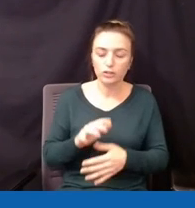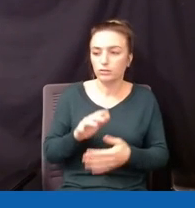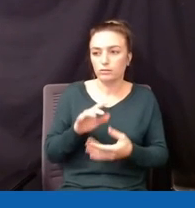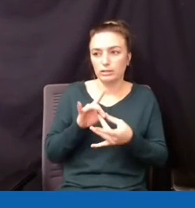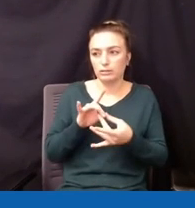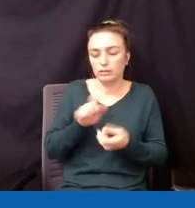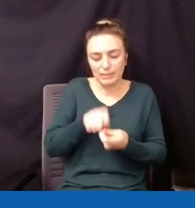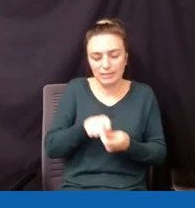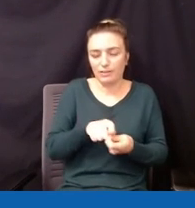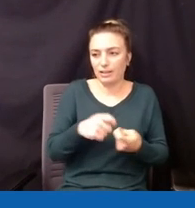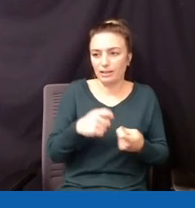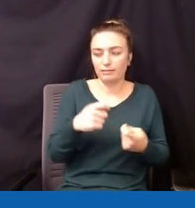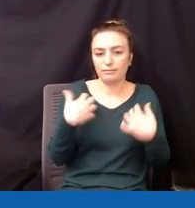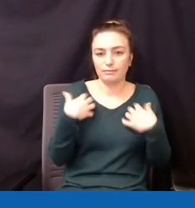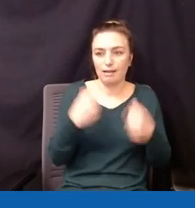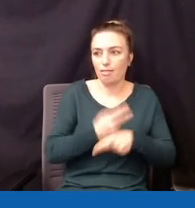pandemic.